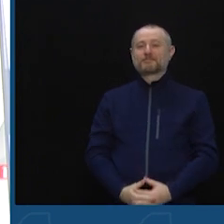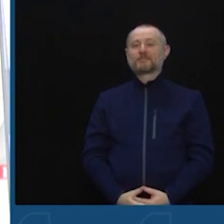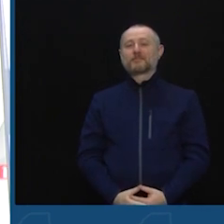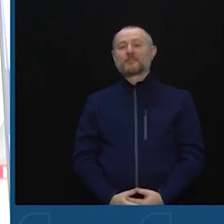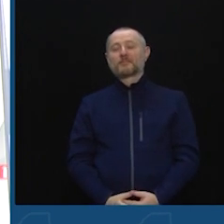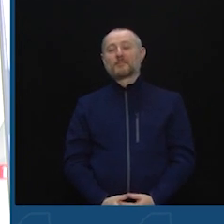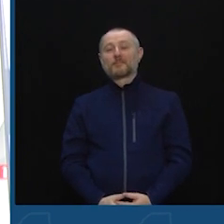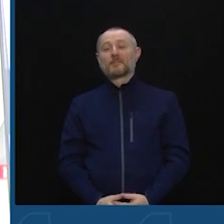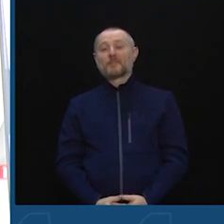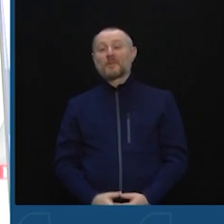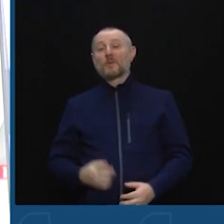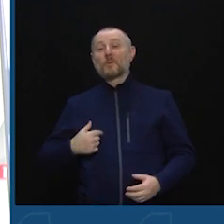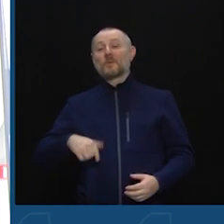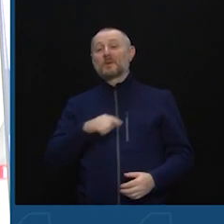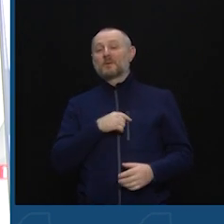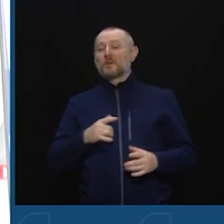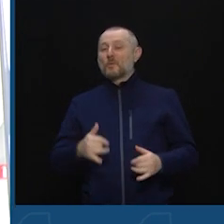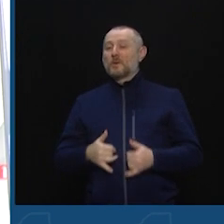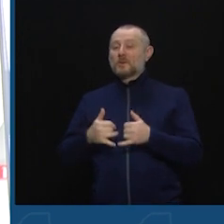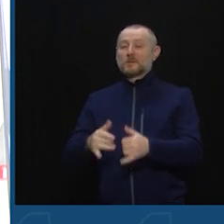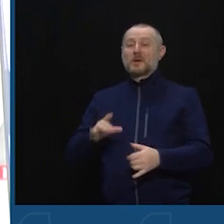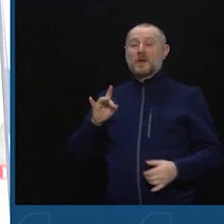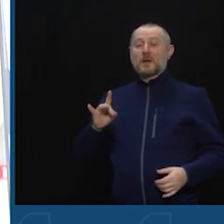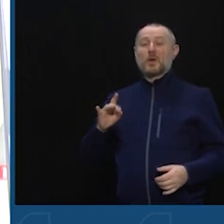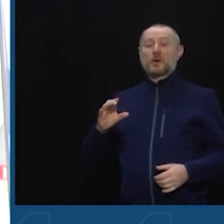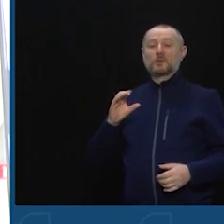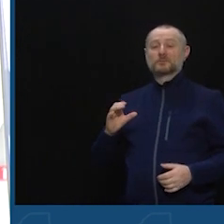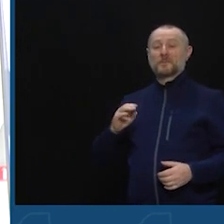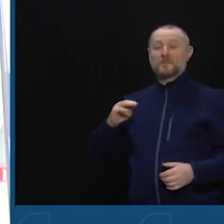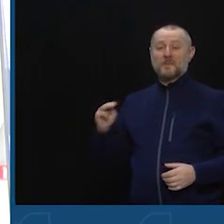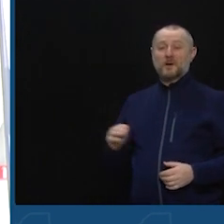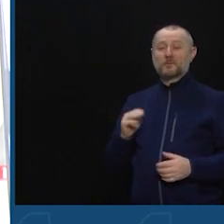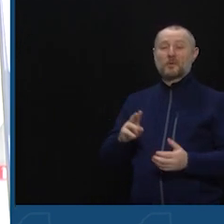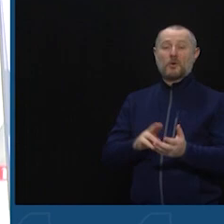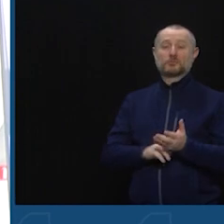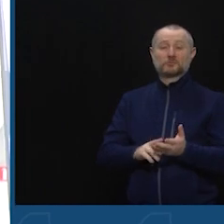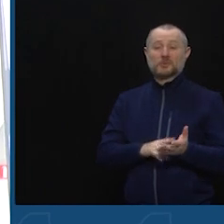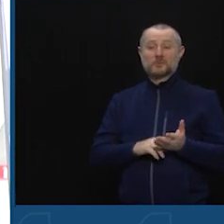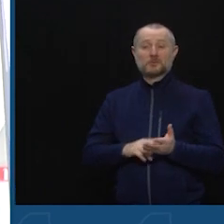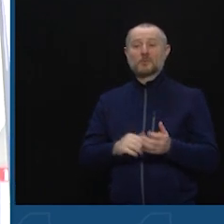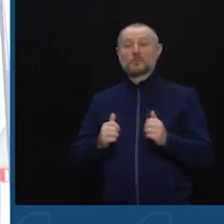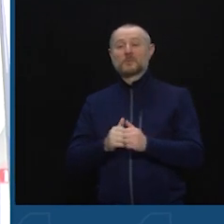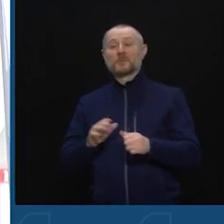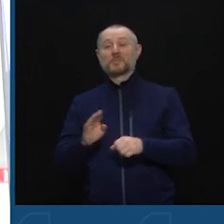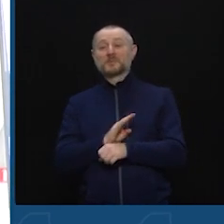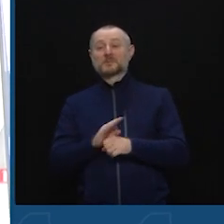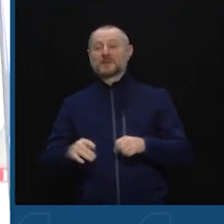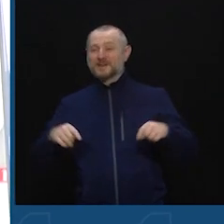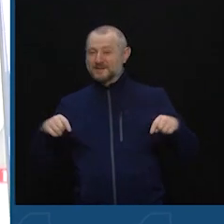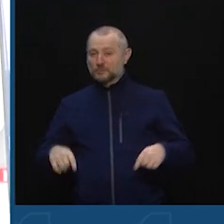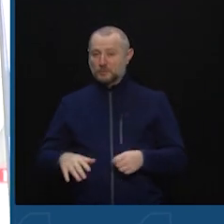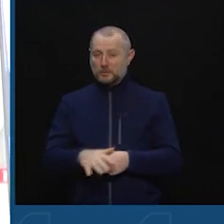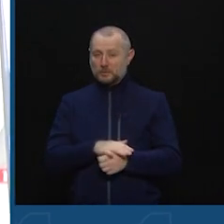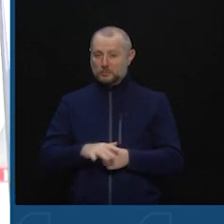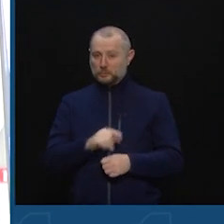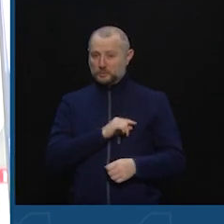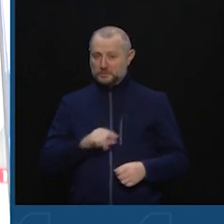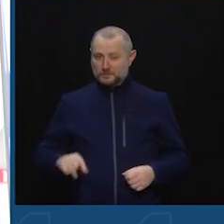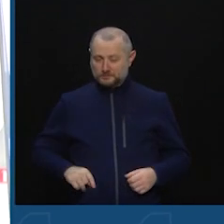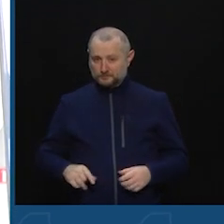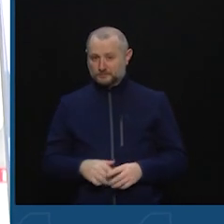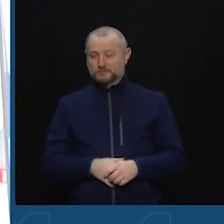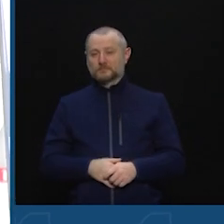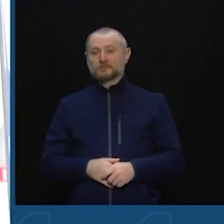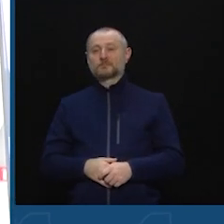And we have awarded more than $800 million in contracts to businesses based here in Queens. And that does